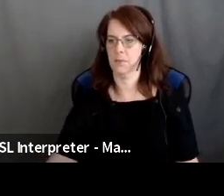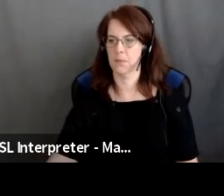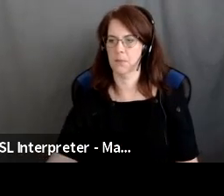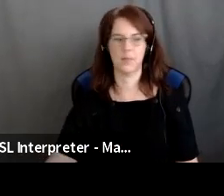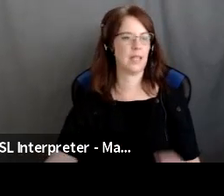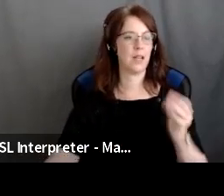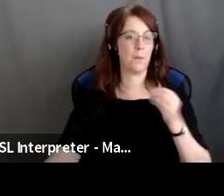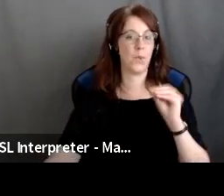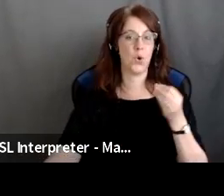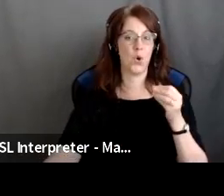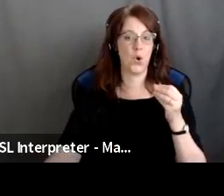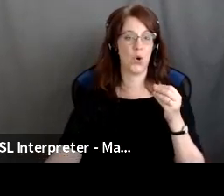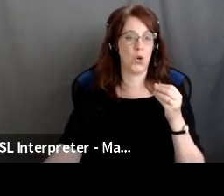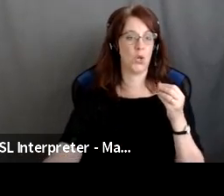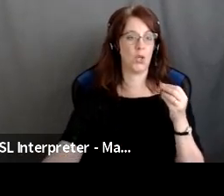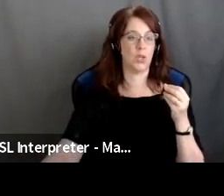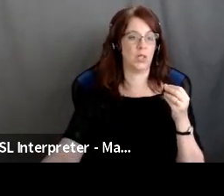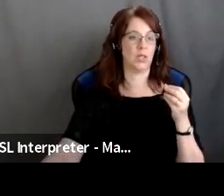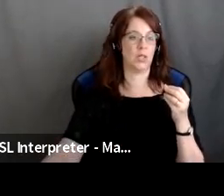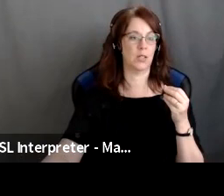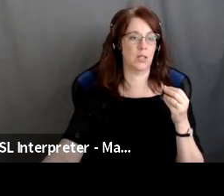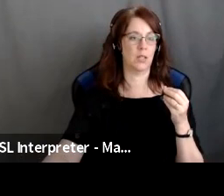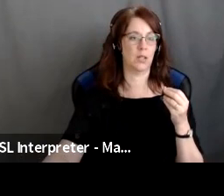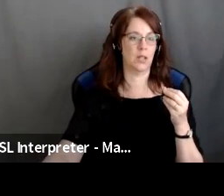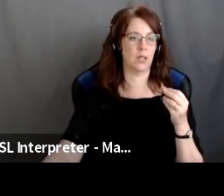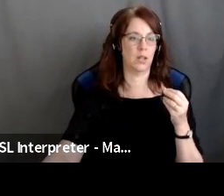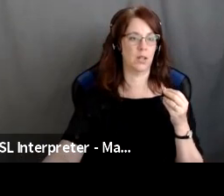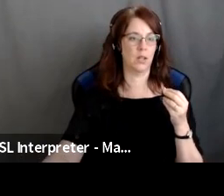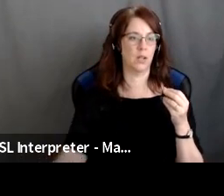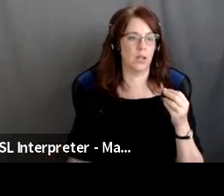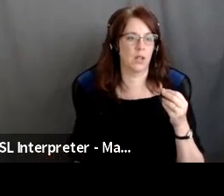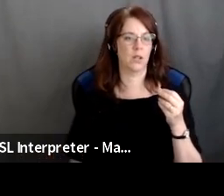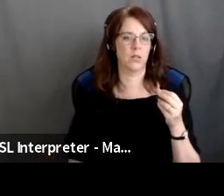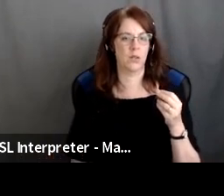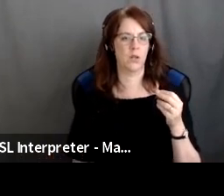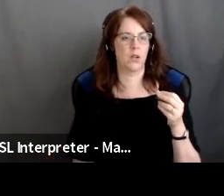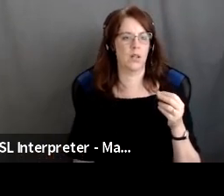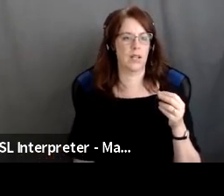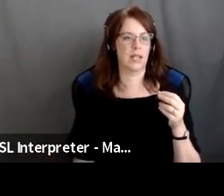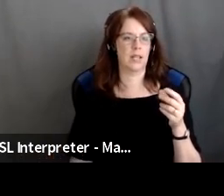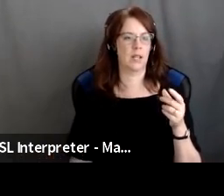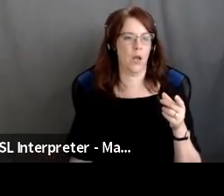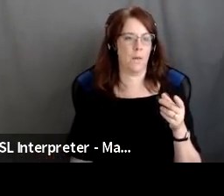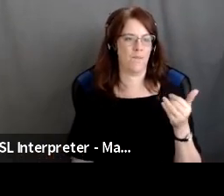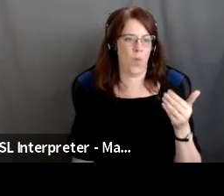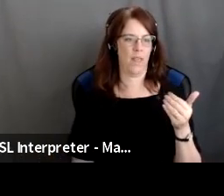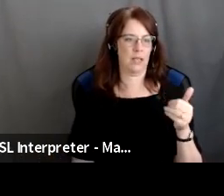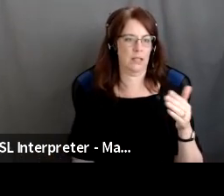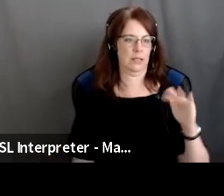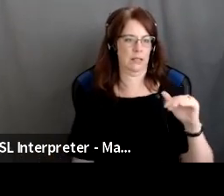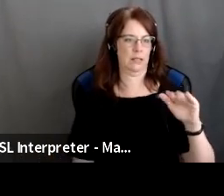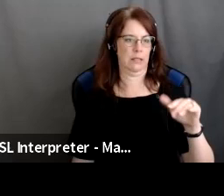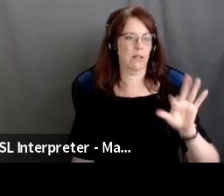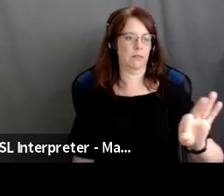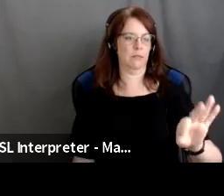I think. Oh, this one for virtual. I think it's before that.